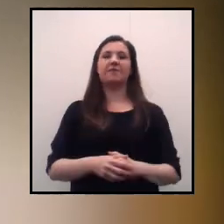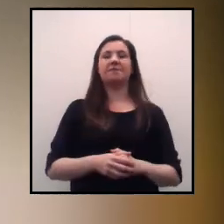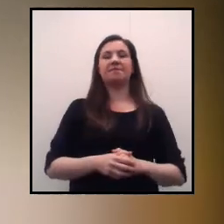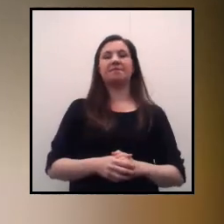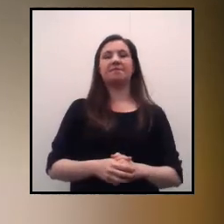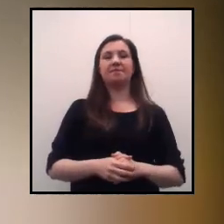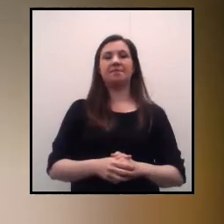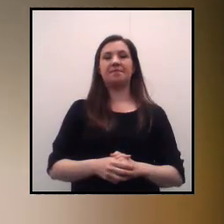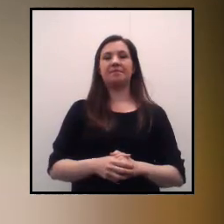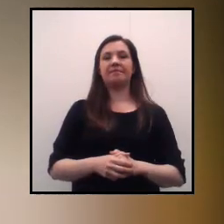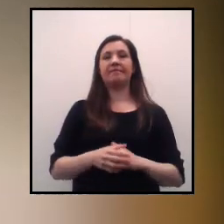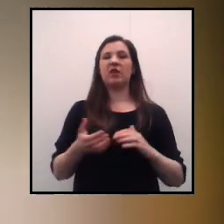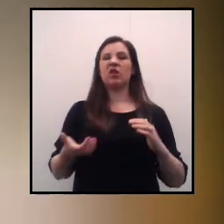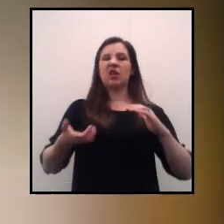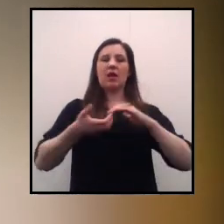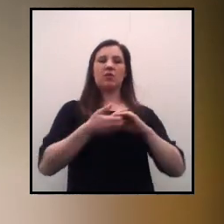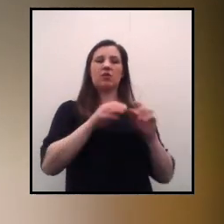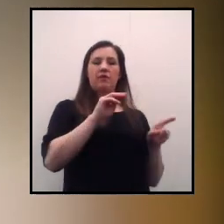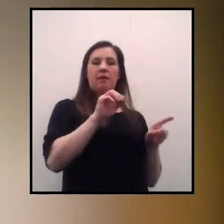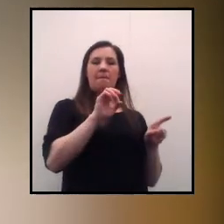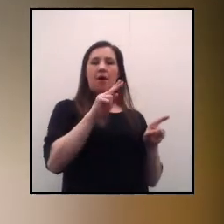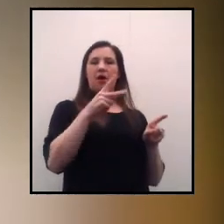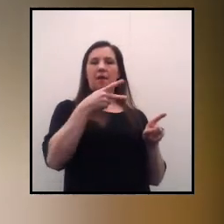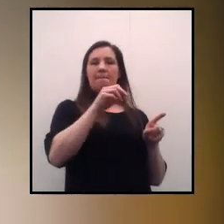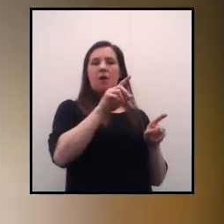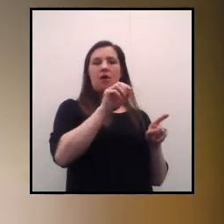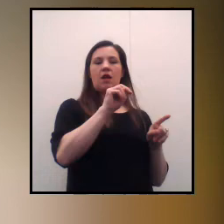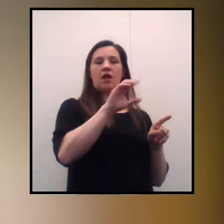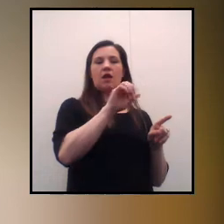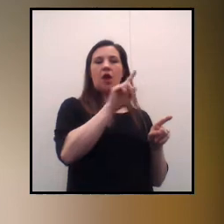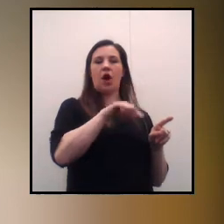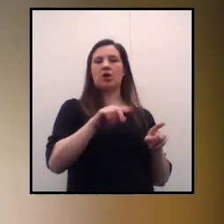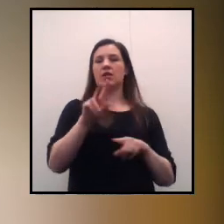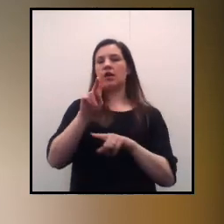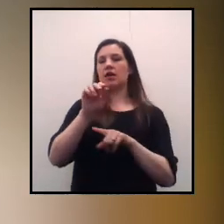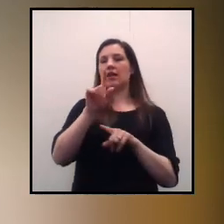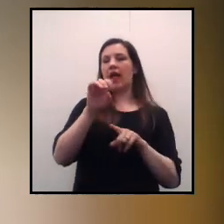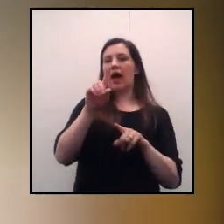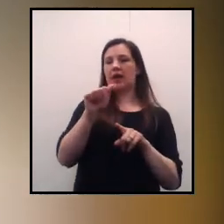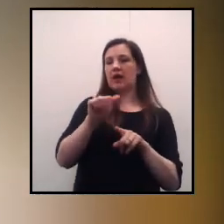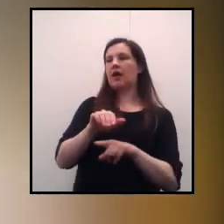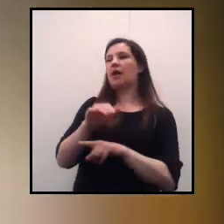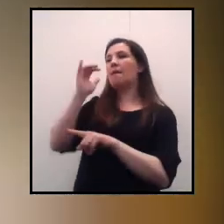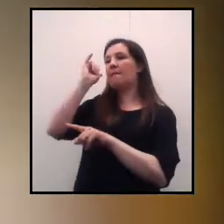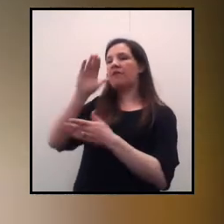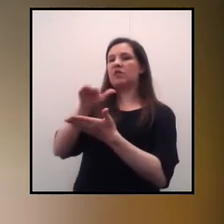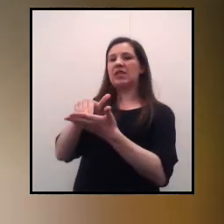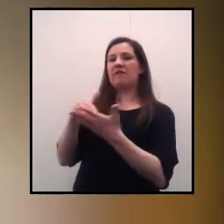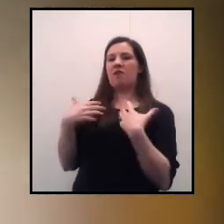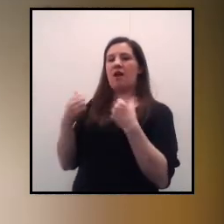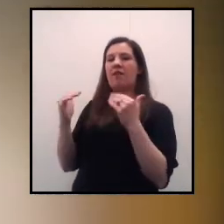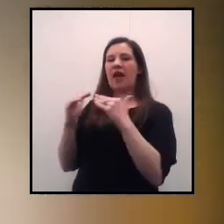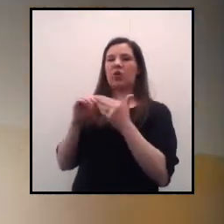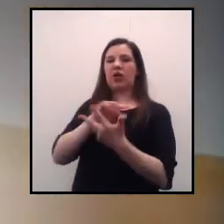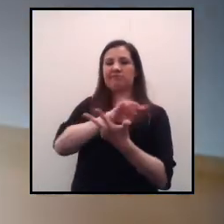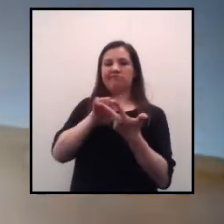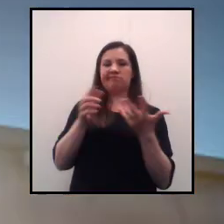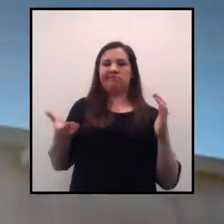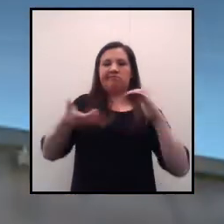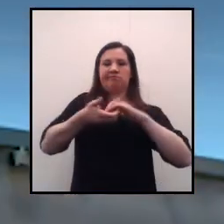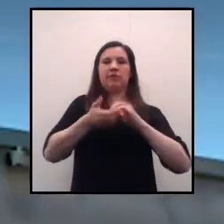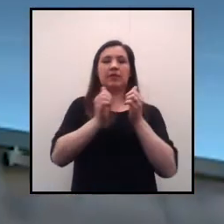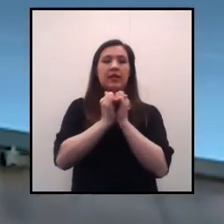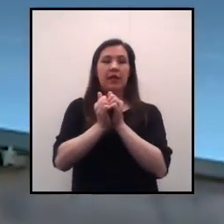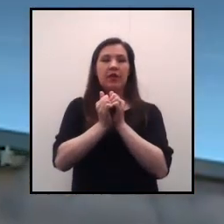Executive Mark Poloncarz, Kaleida Health, and the Buffalo Center for Health Equity has resulted in